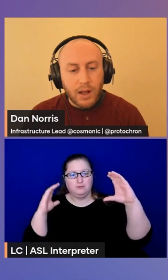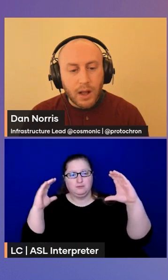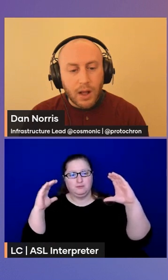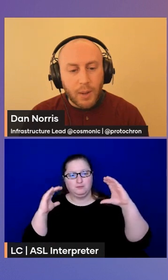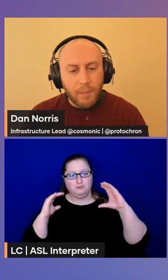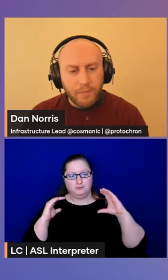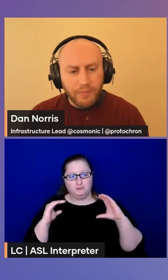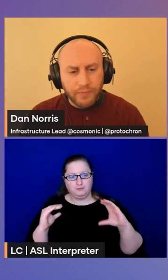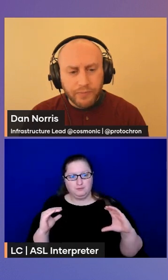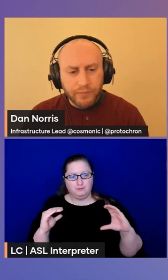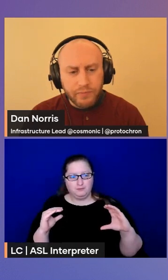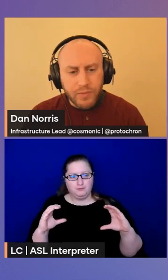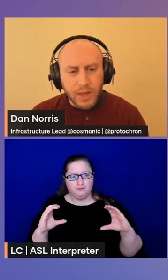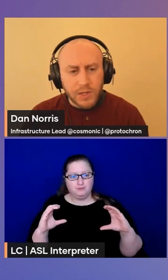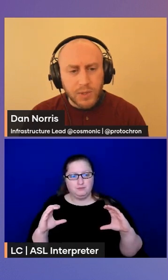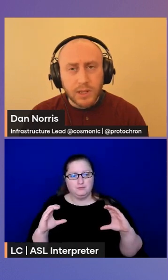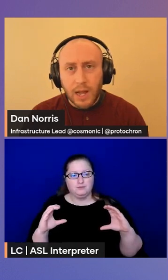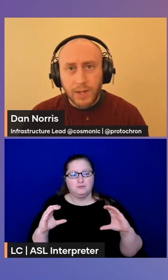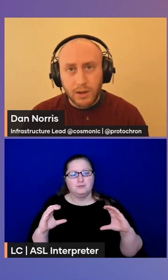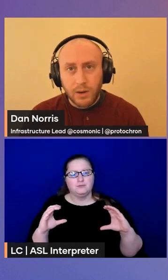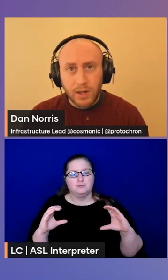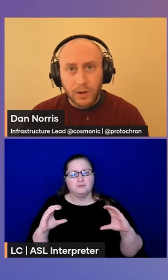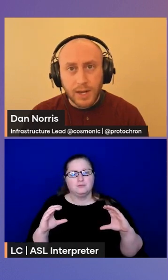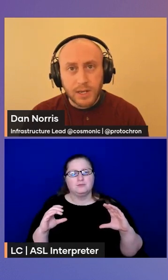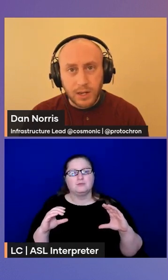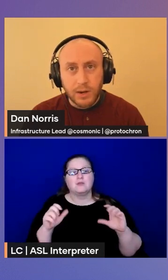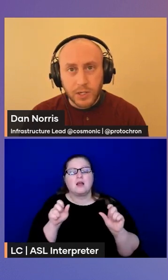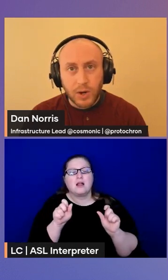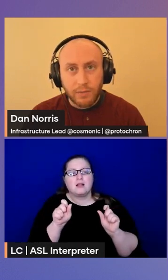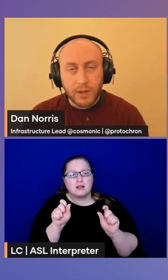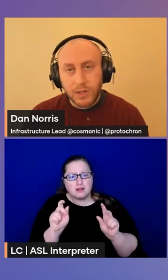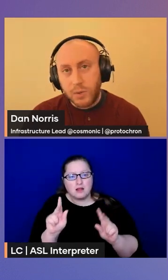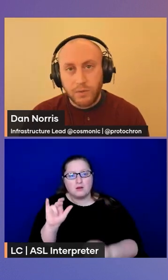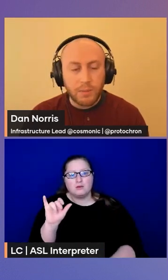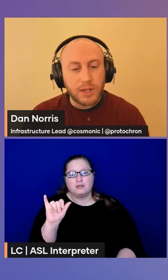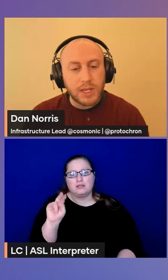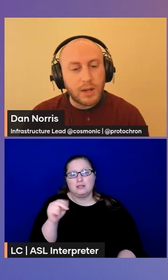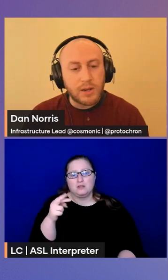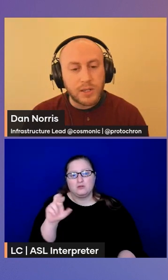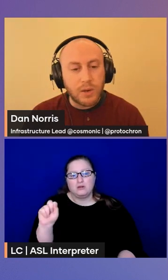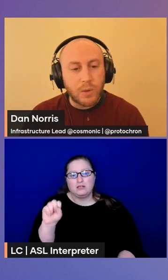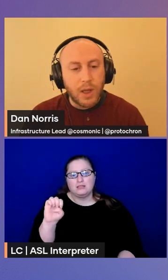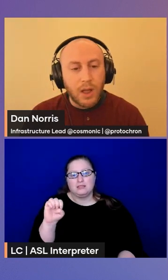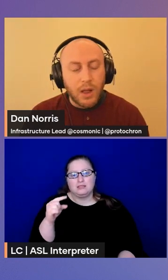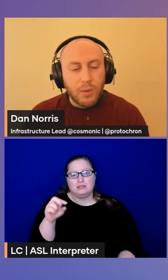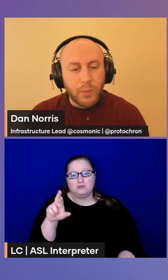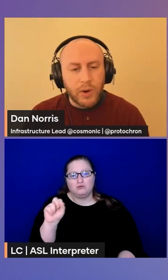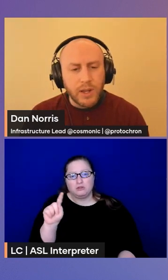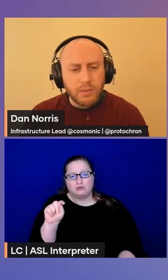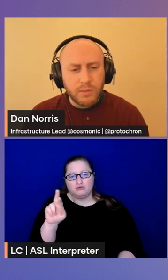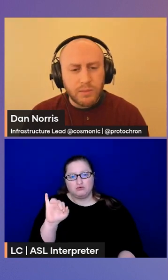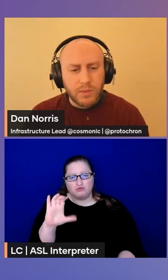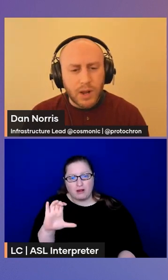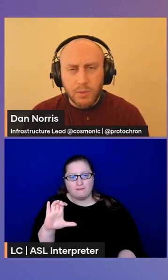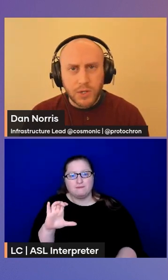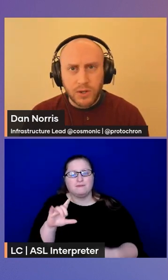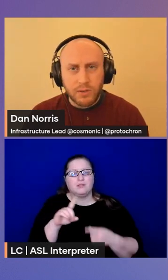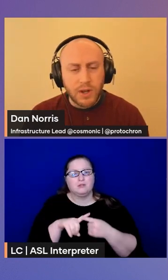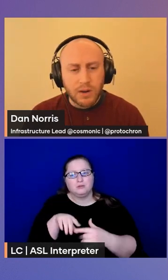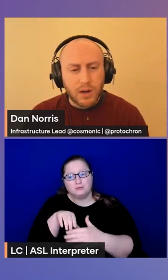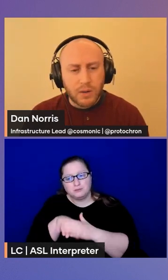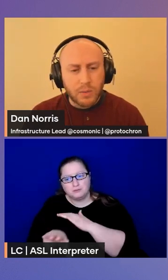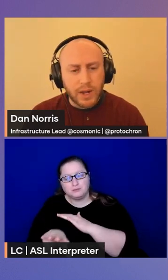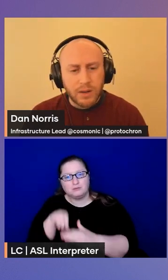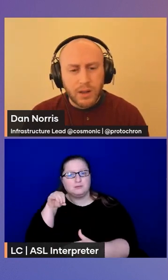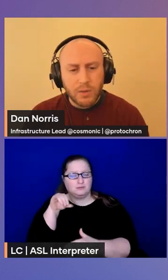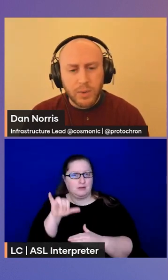block is what's allowing ingress and egress traffic to and from the container. So we're pretty not restrictive here